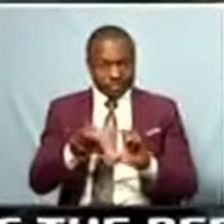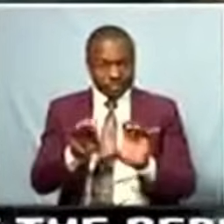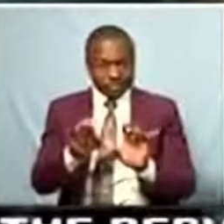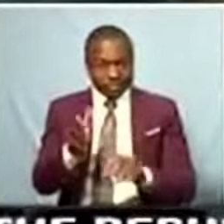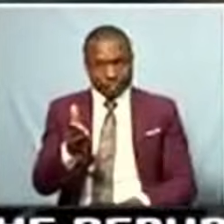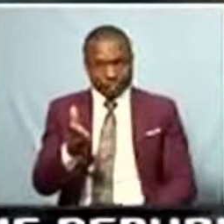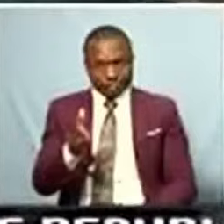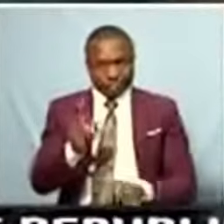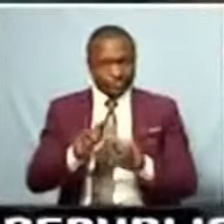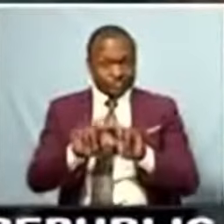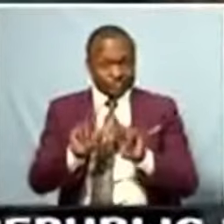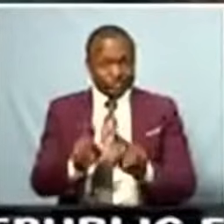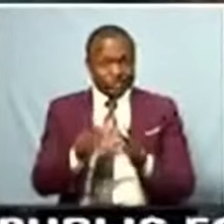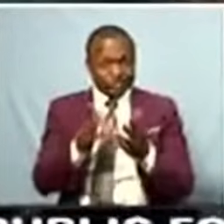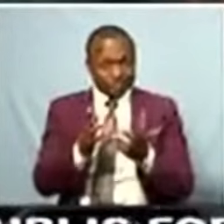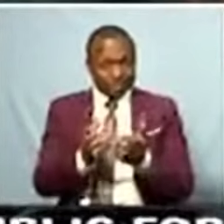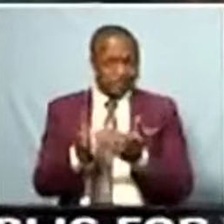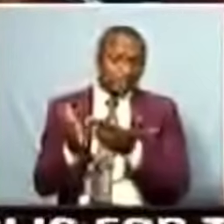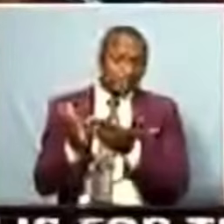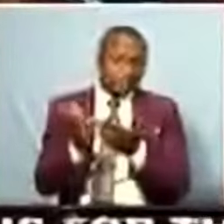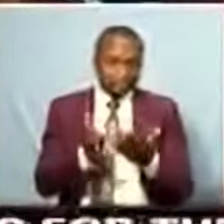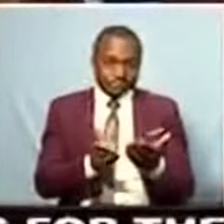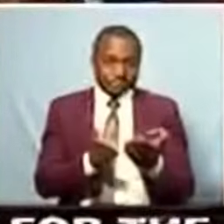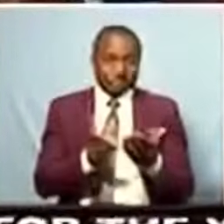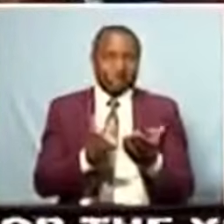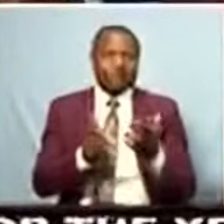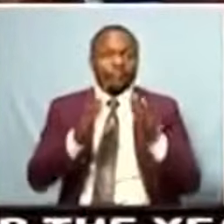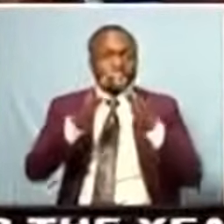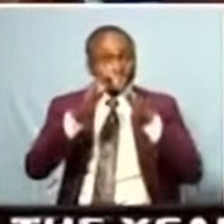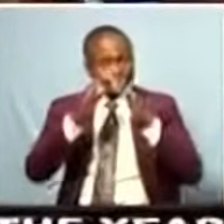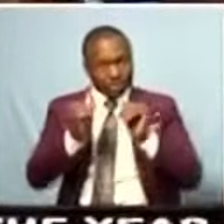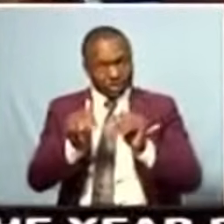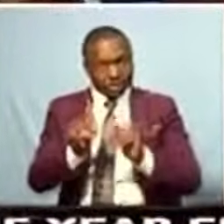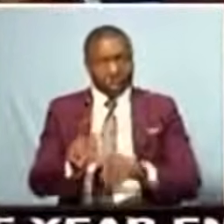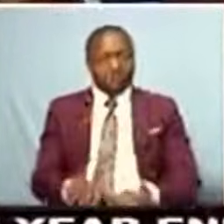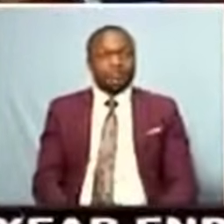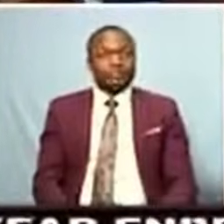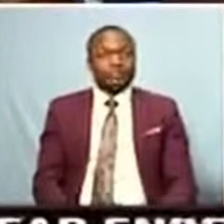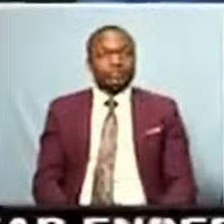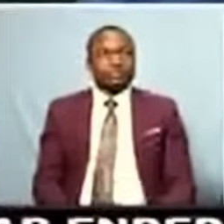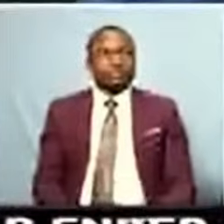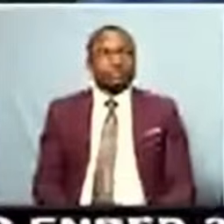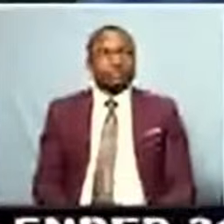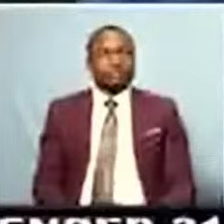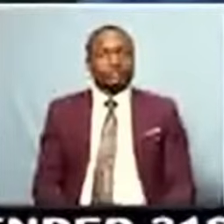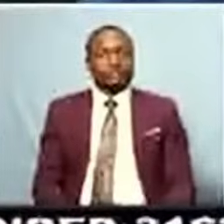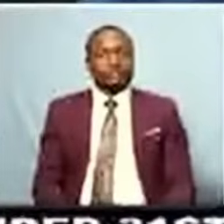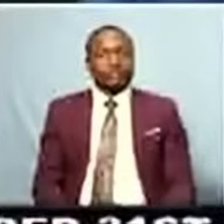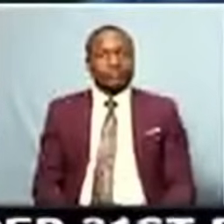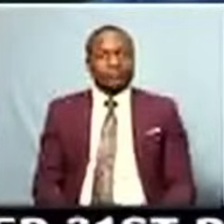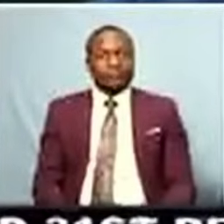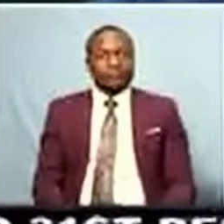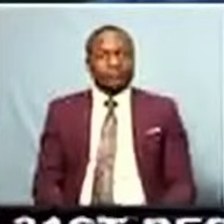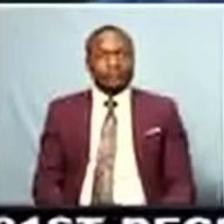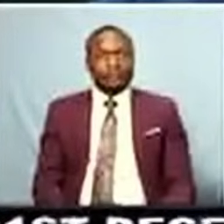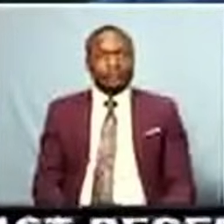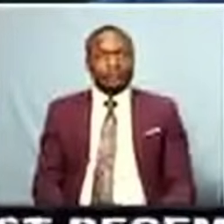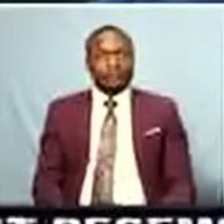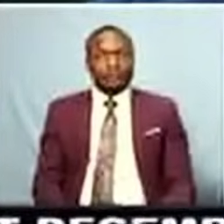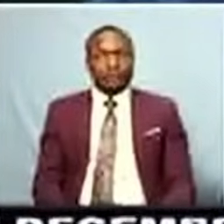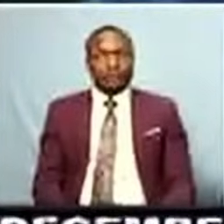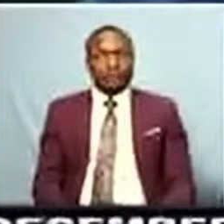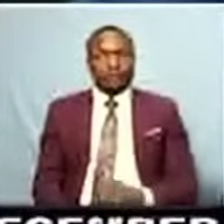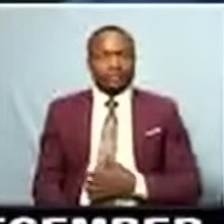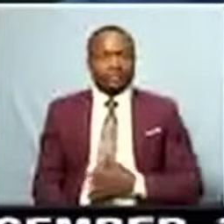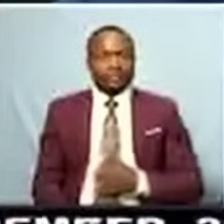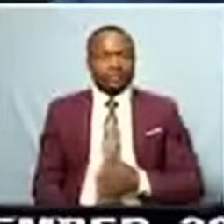Kambita. Chairperson, I would like to bring the House to, I'd like to seek the House's attention